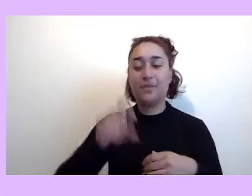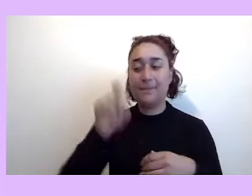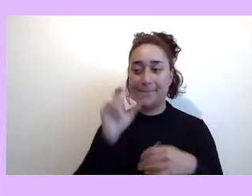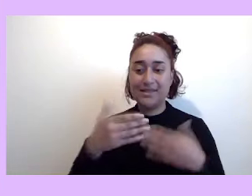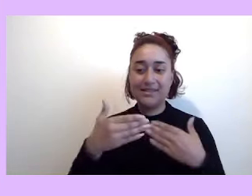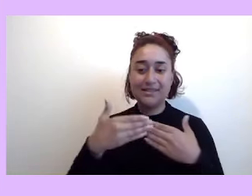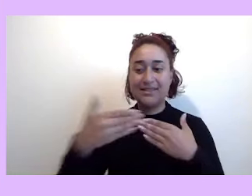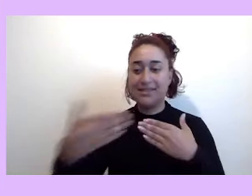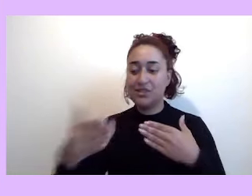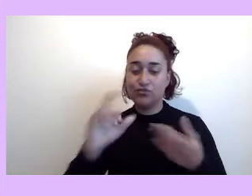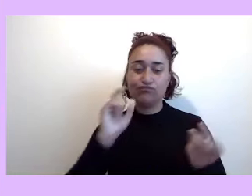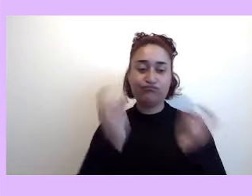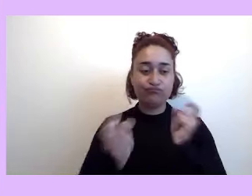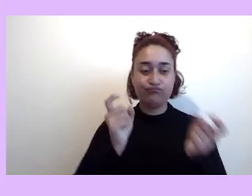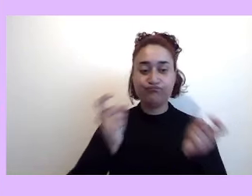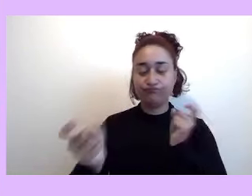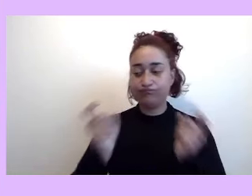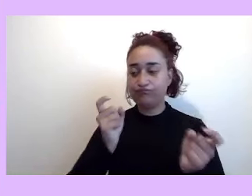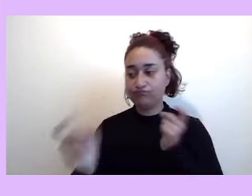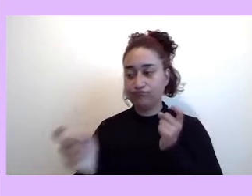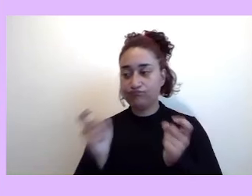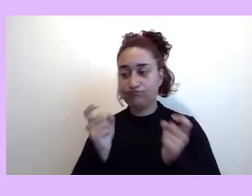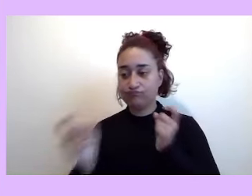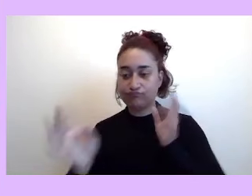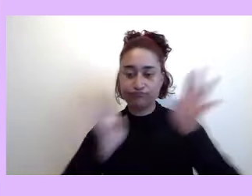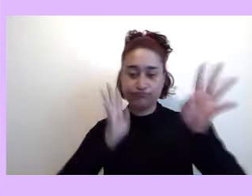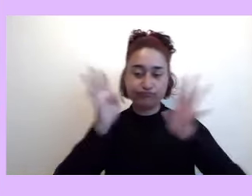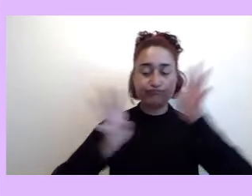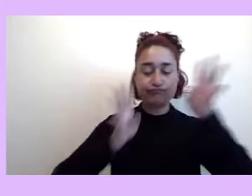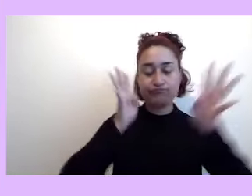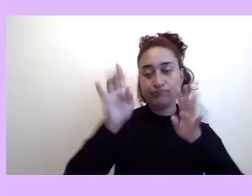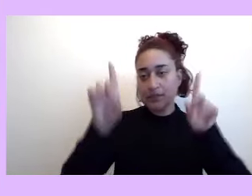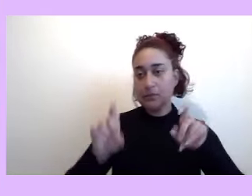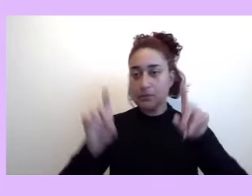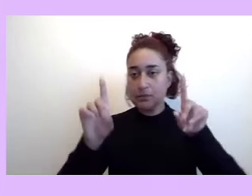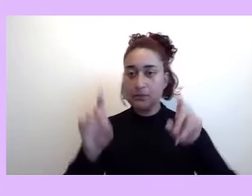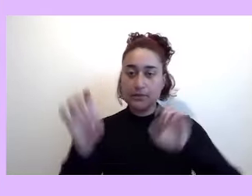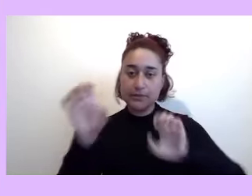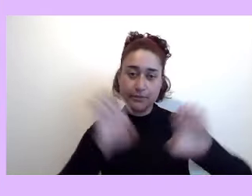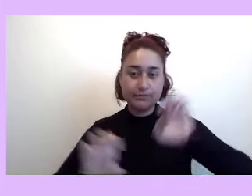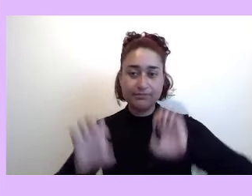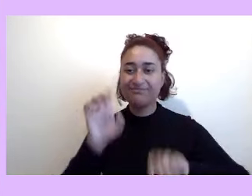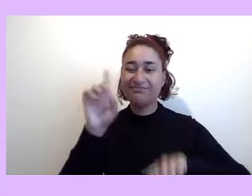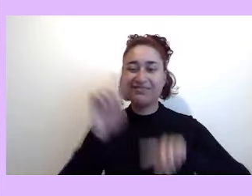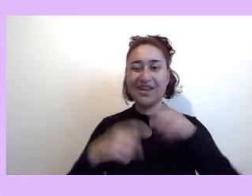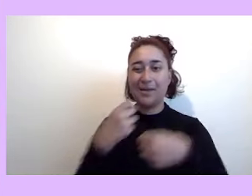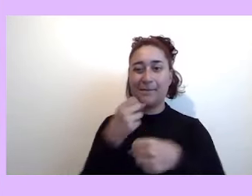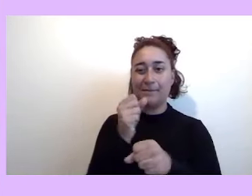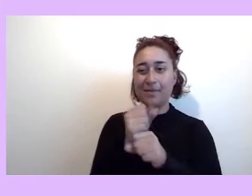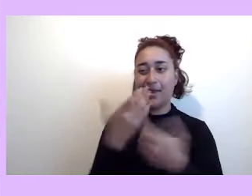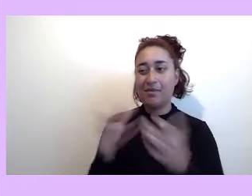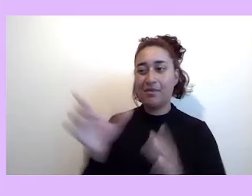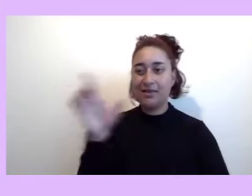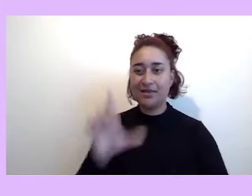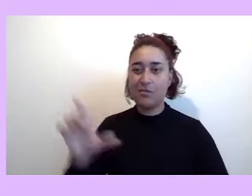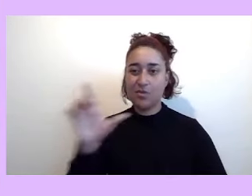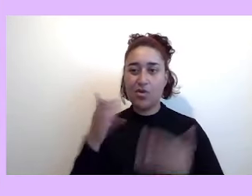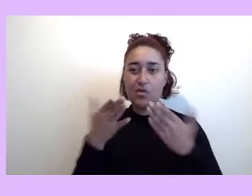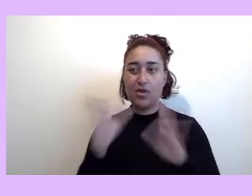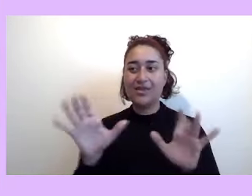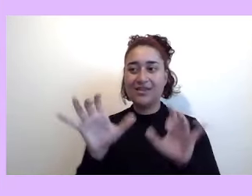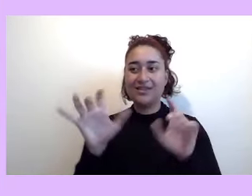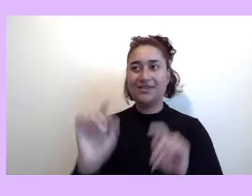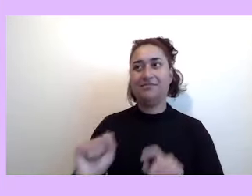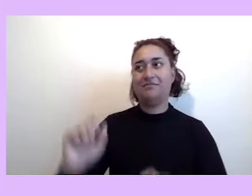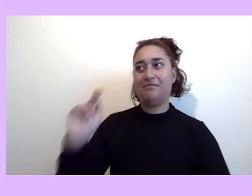reinventing ourselves. We must continue experimenting. You could not make a public library today the way they were able to do it in